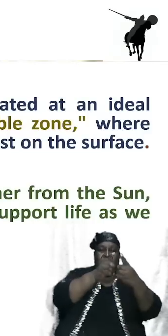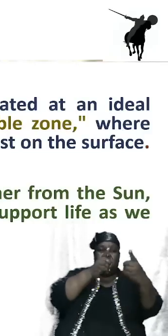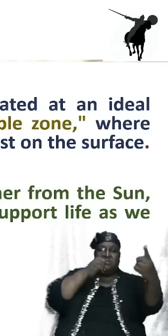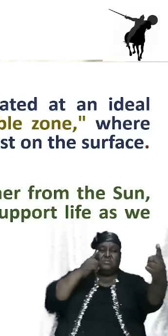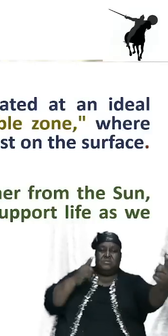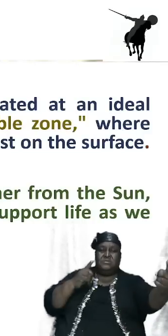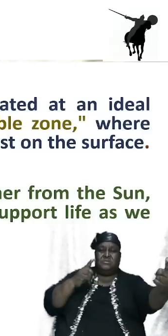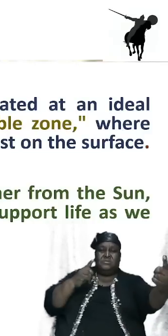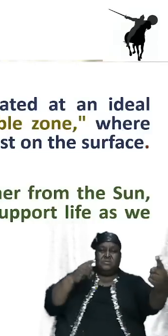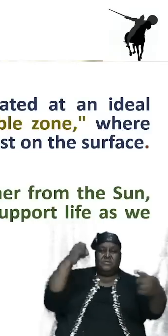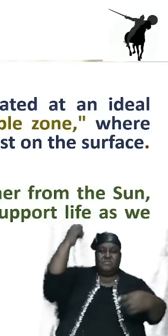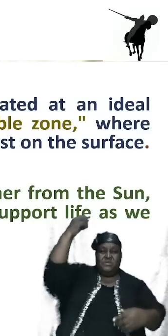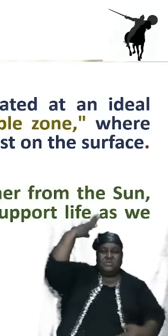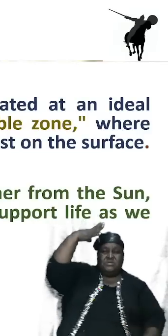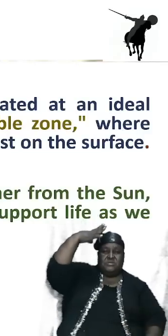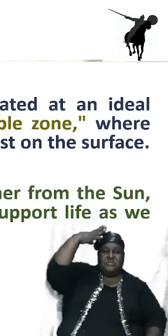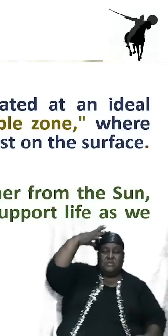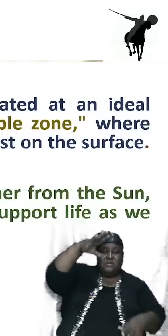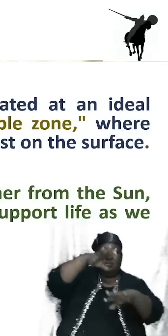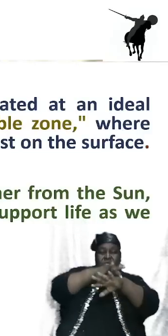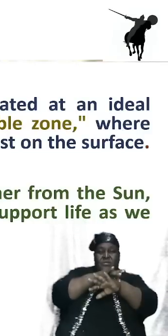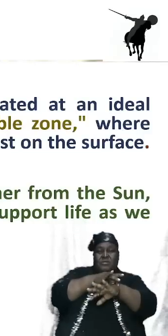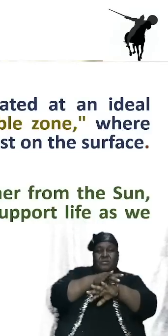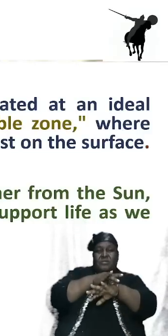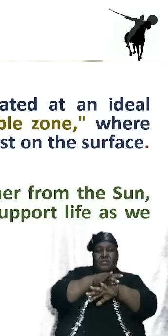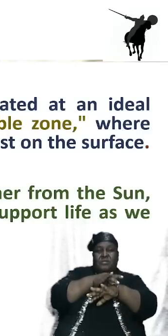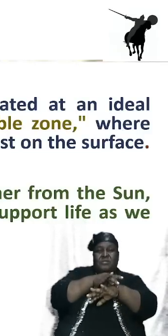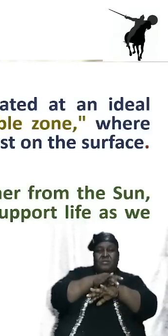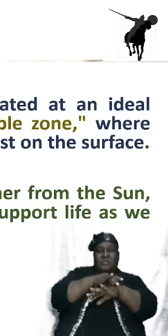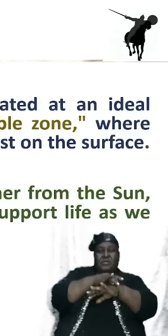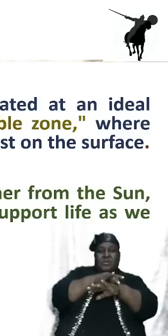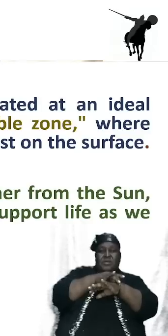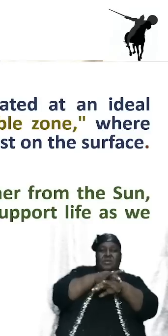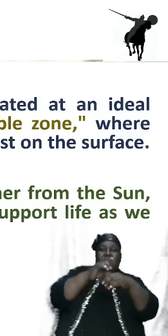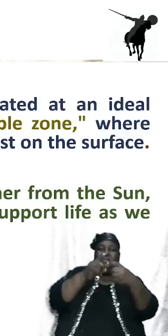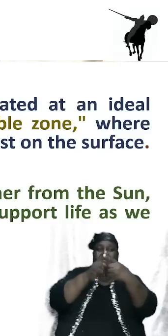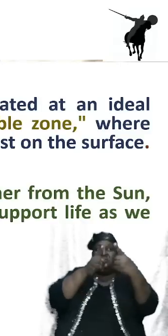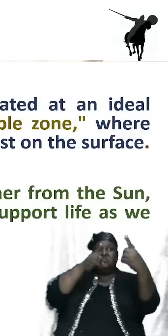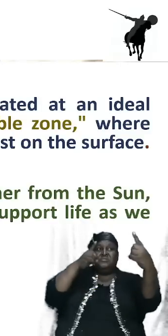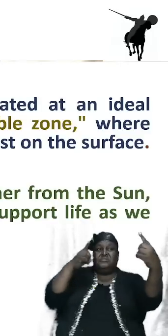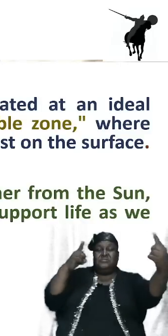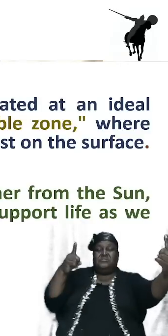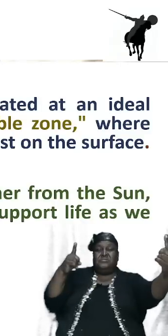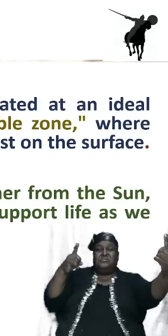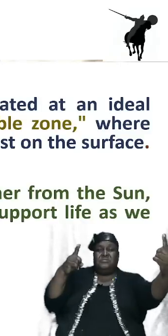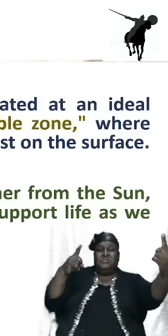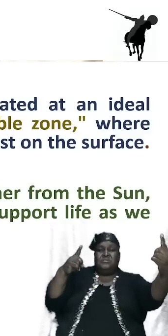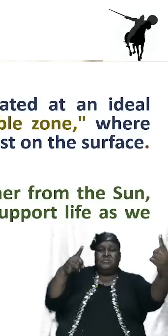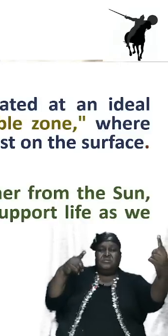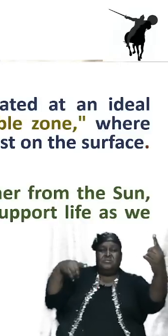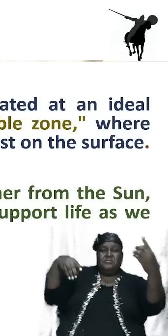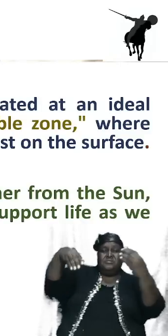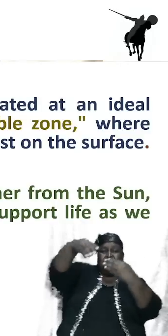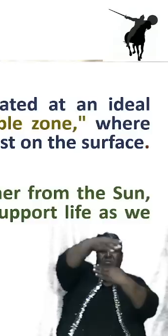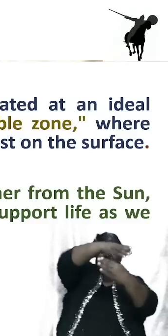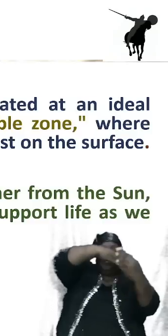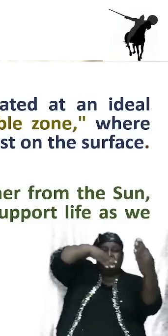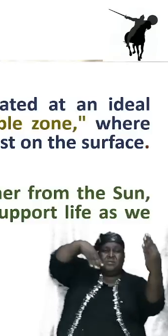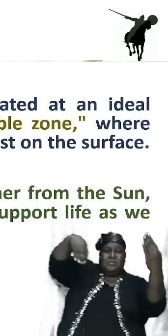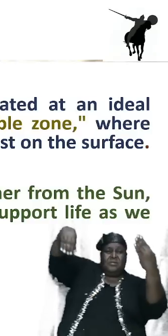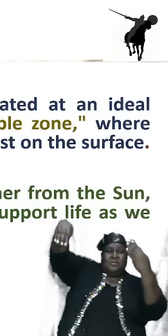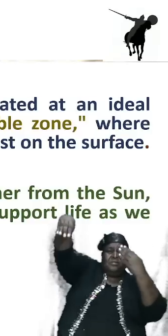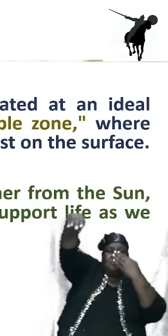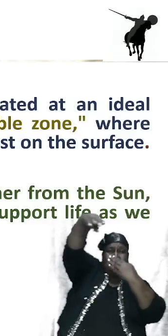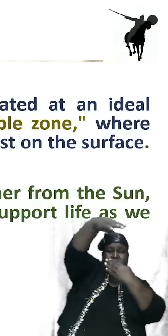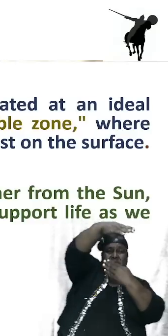that all the time. The earth is located at an ideal distance from the sun. They call it the habitable zone. Some people say the